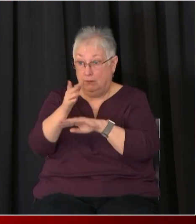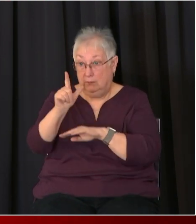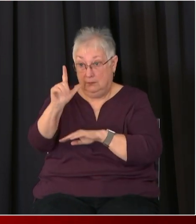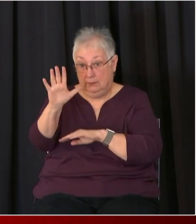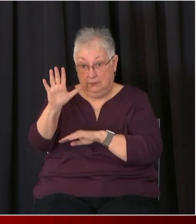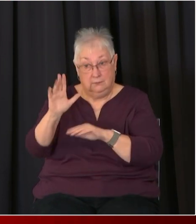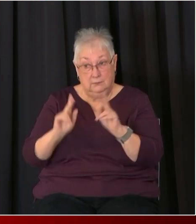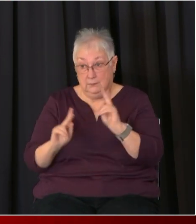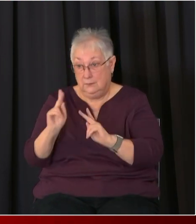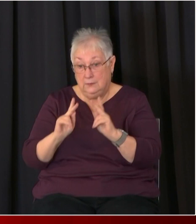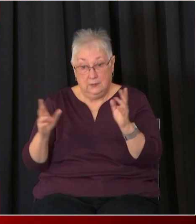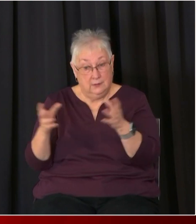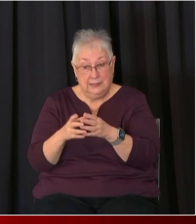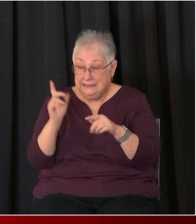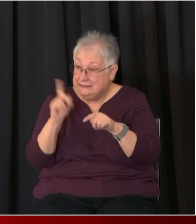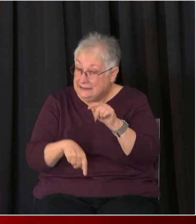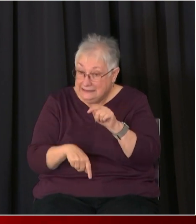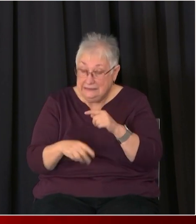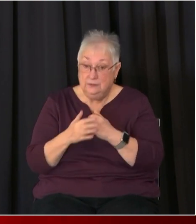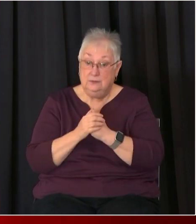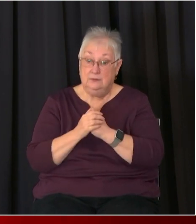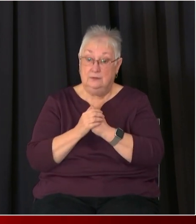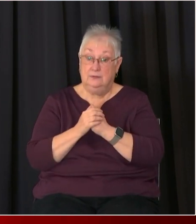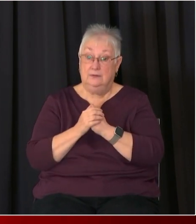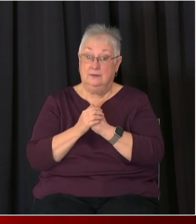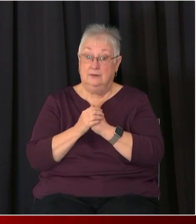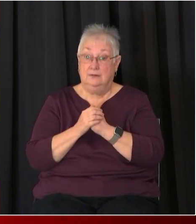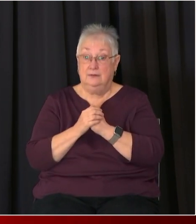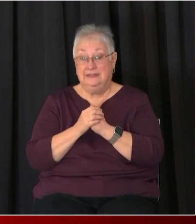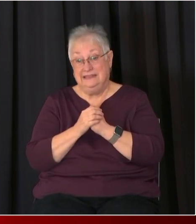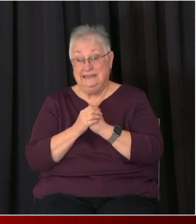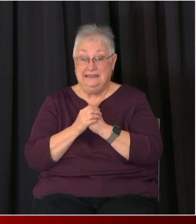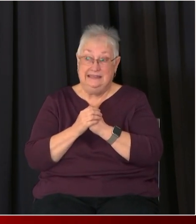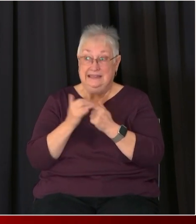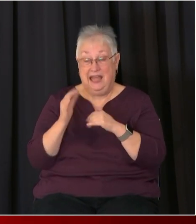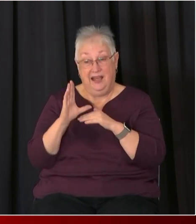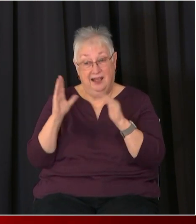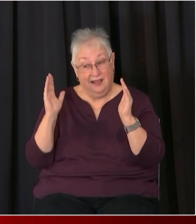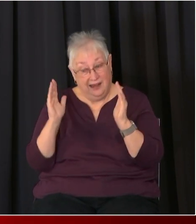less, and nothing Restricted to the outside of the region.